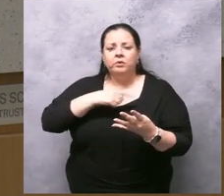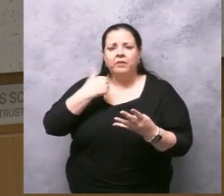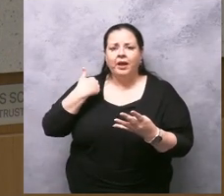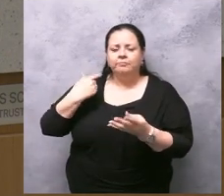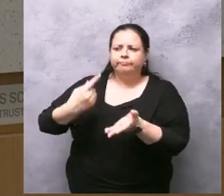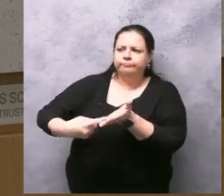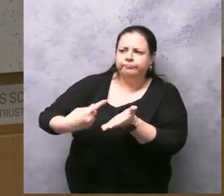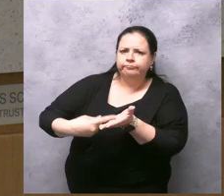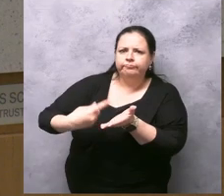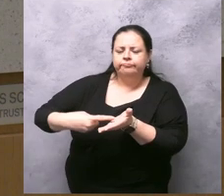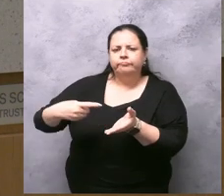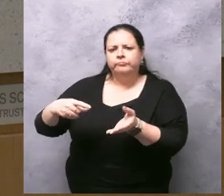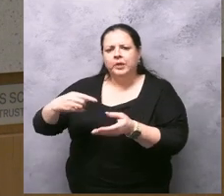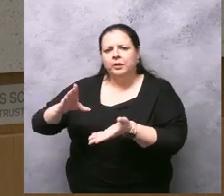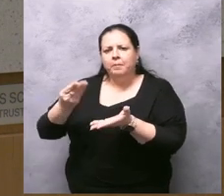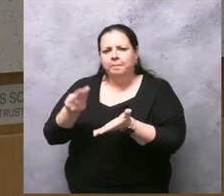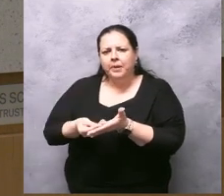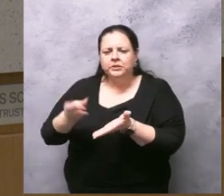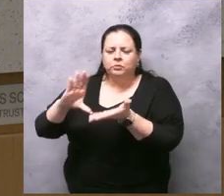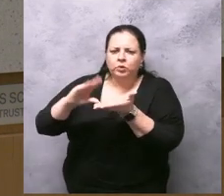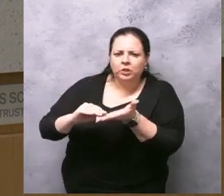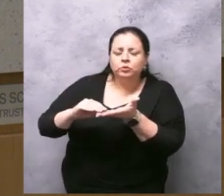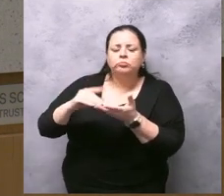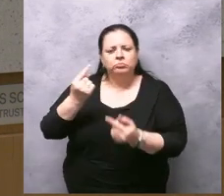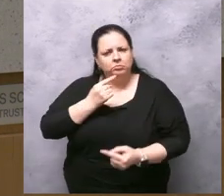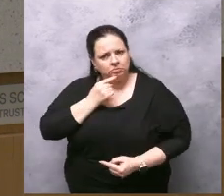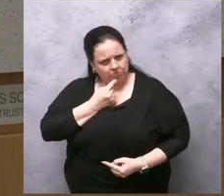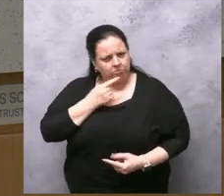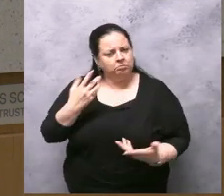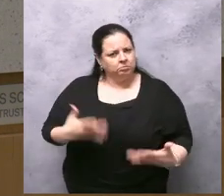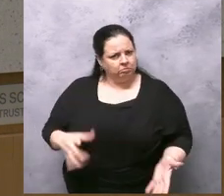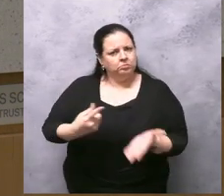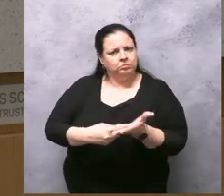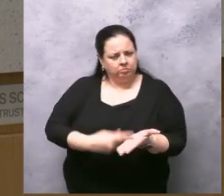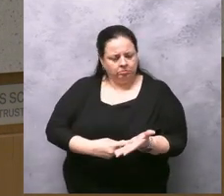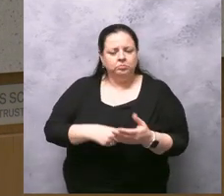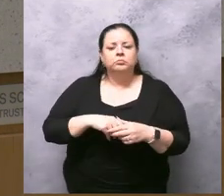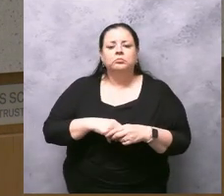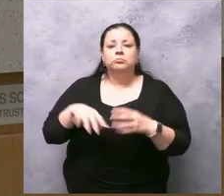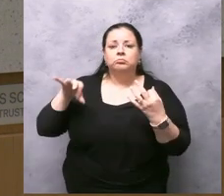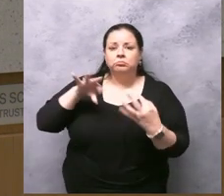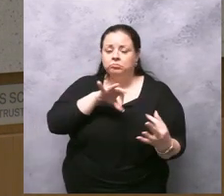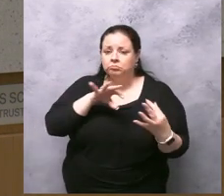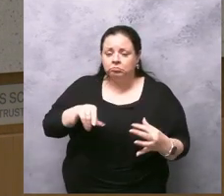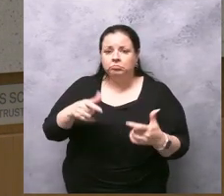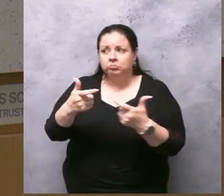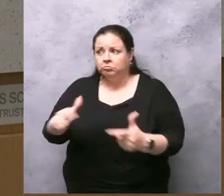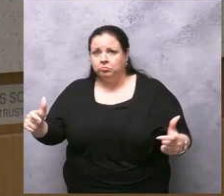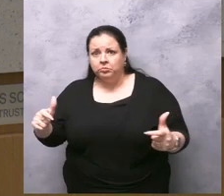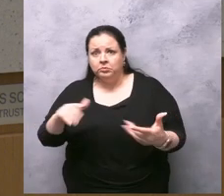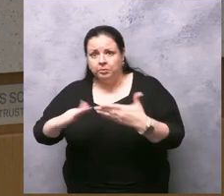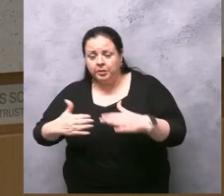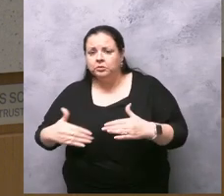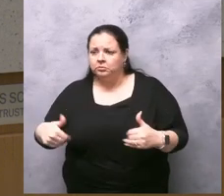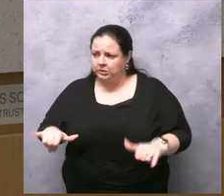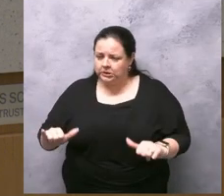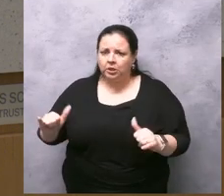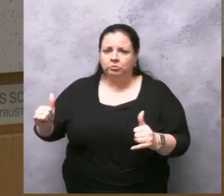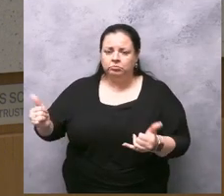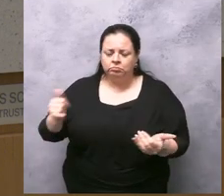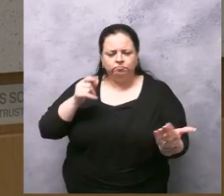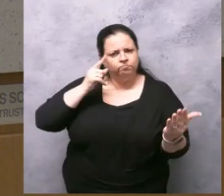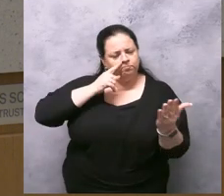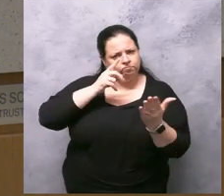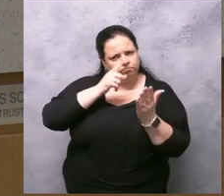Reduction Advisory Committee meetings. Those meetings were taken seriously, as we've already discussed. Feedback from the larger community is still being reviewed by those